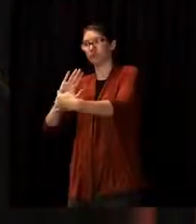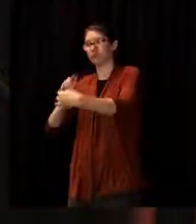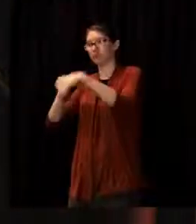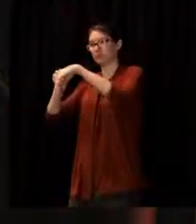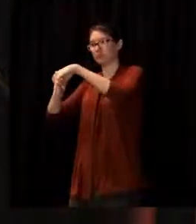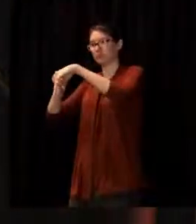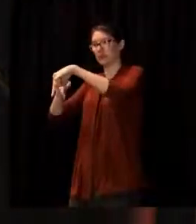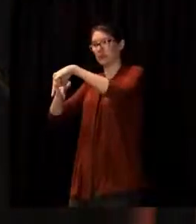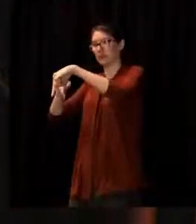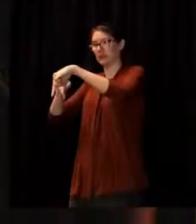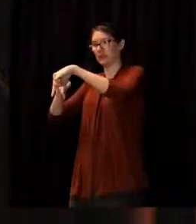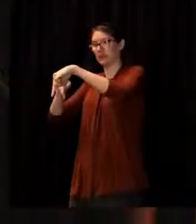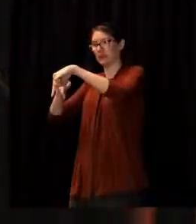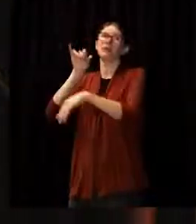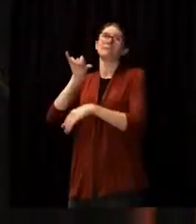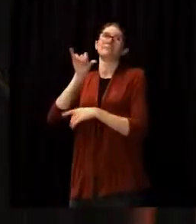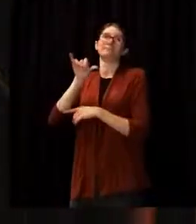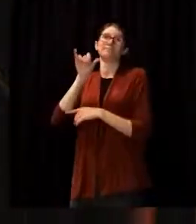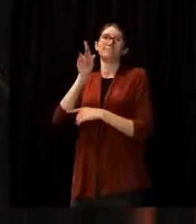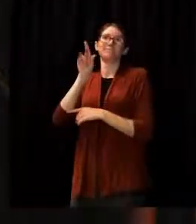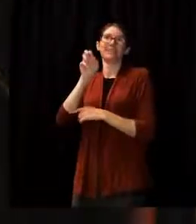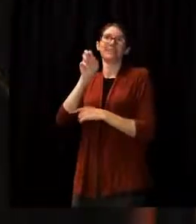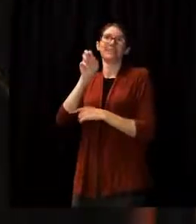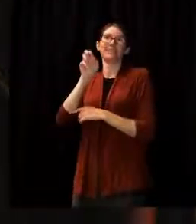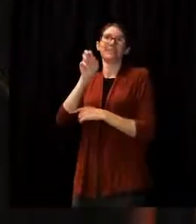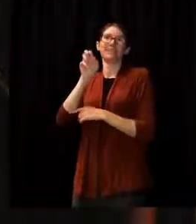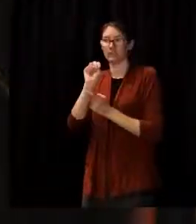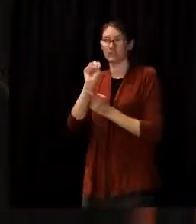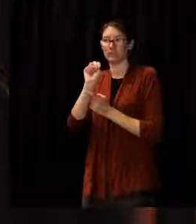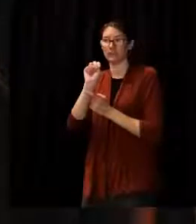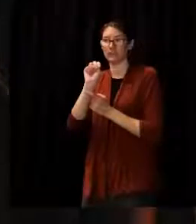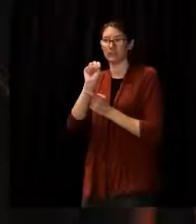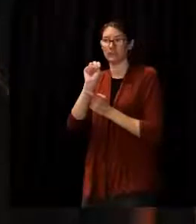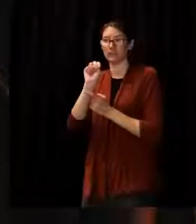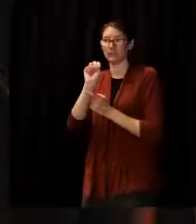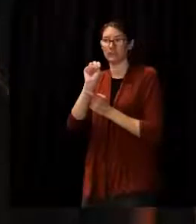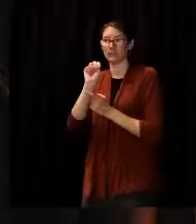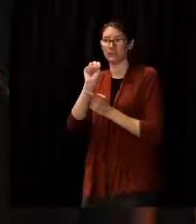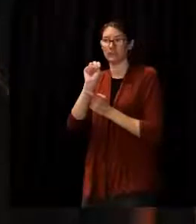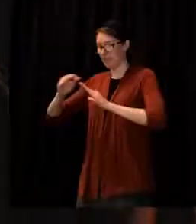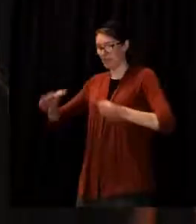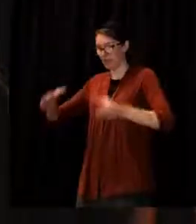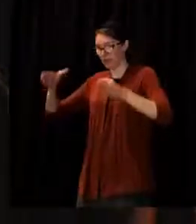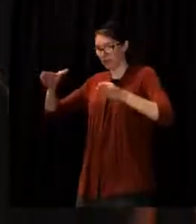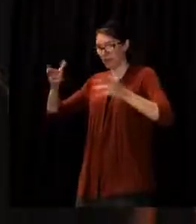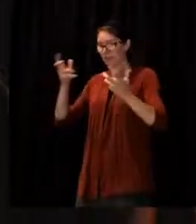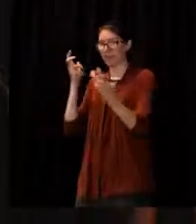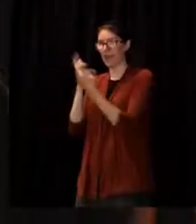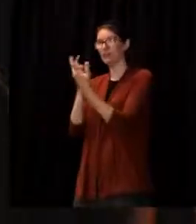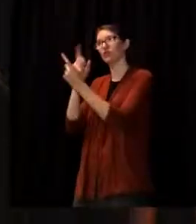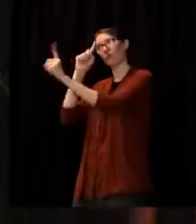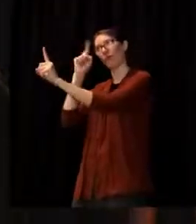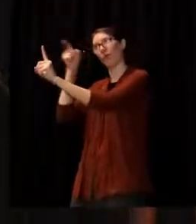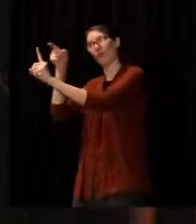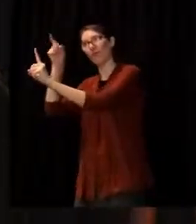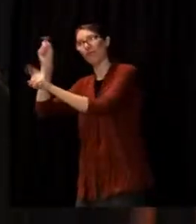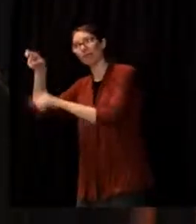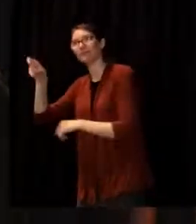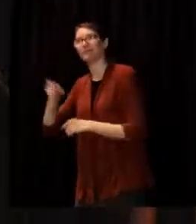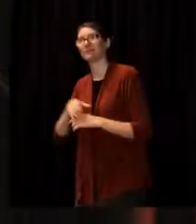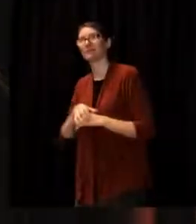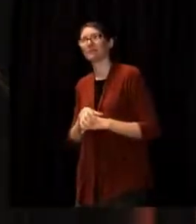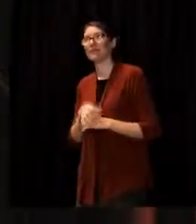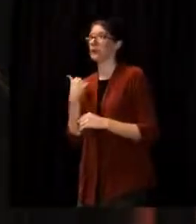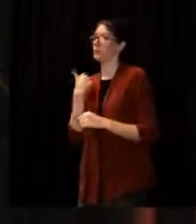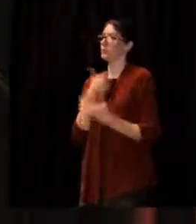thought Karen was right. She knew the structure has to line up with the objectives. And that's exactly what happened. That's what we